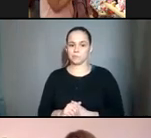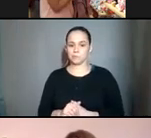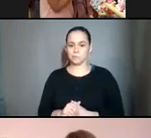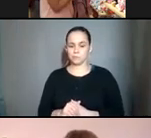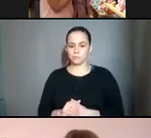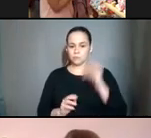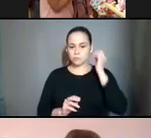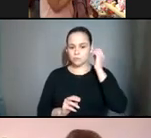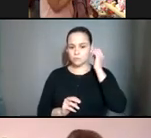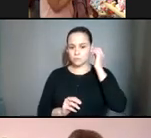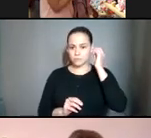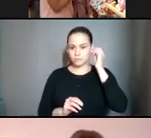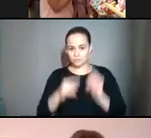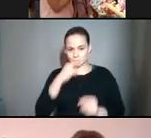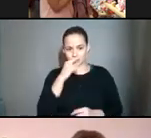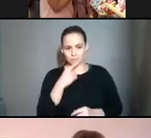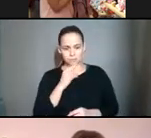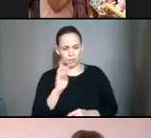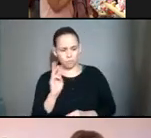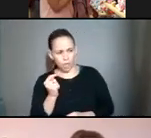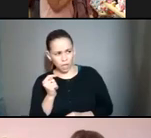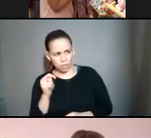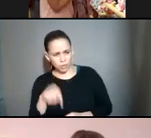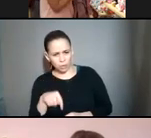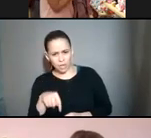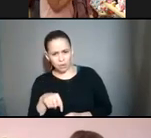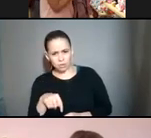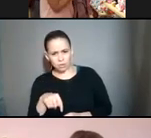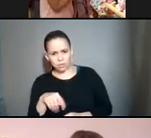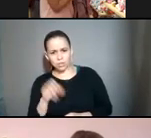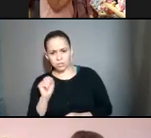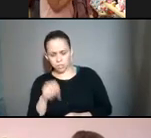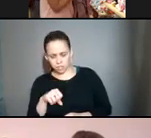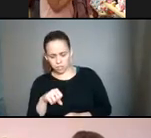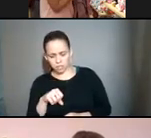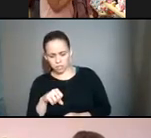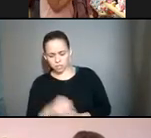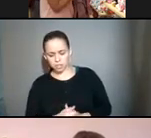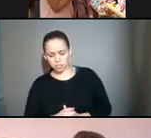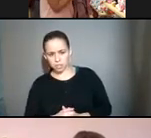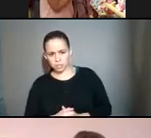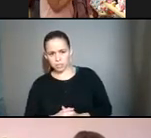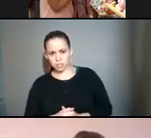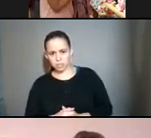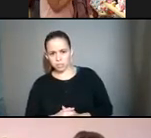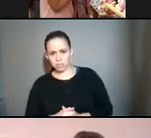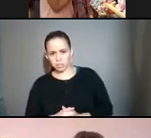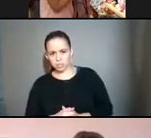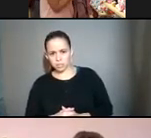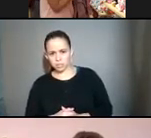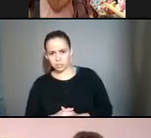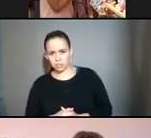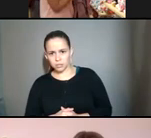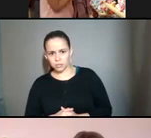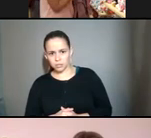What? Can I go down? Oh yeah, I can. So definitely all I'm doing here is